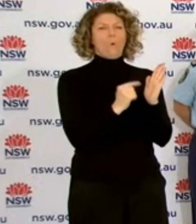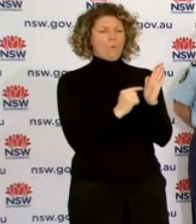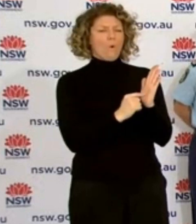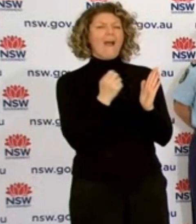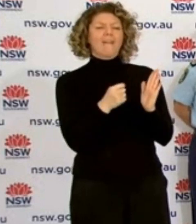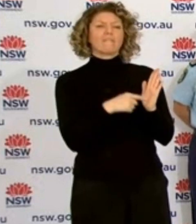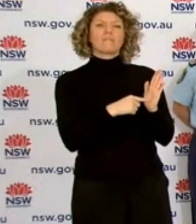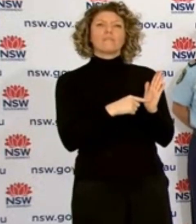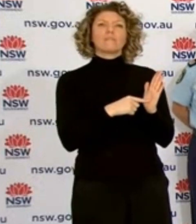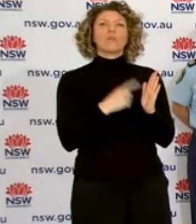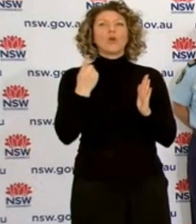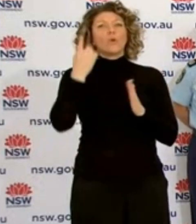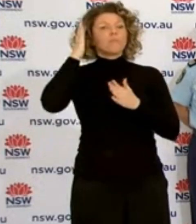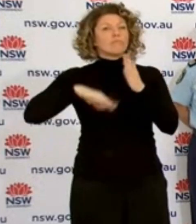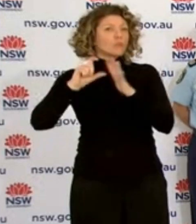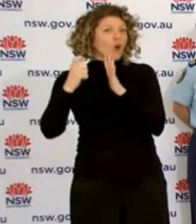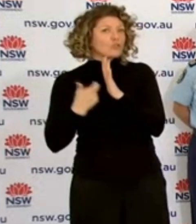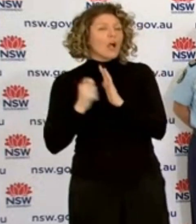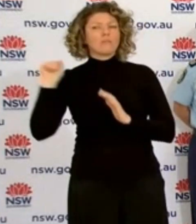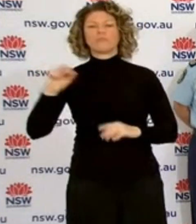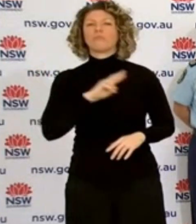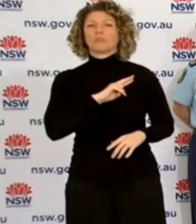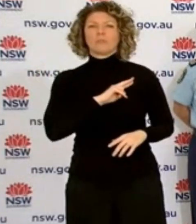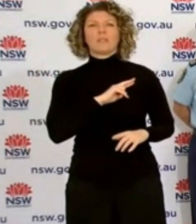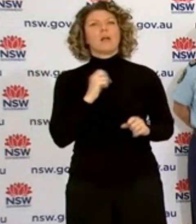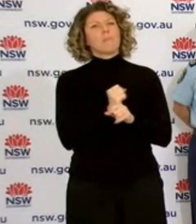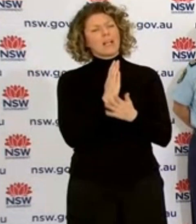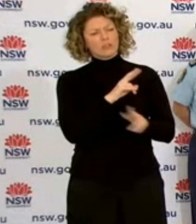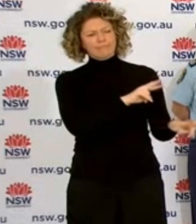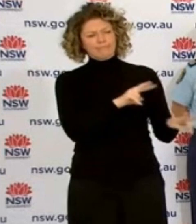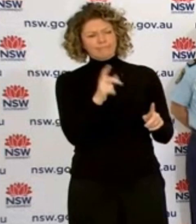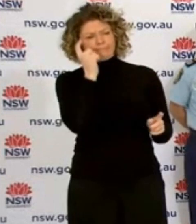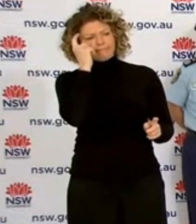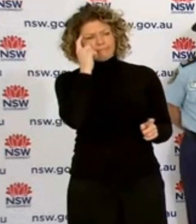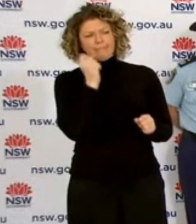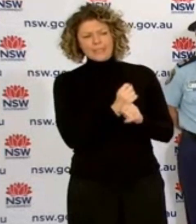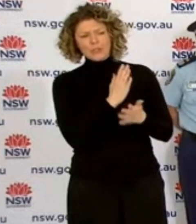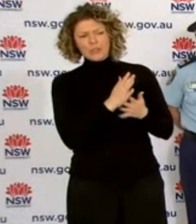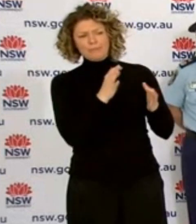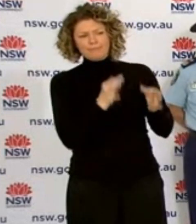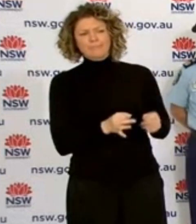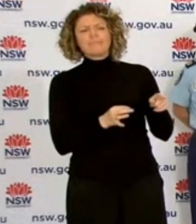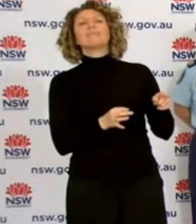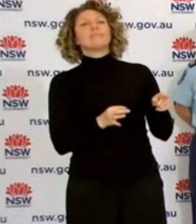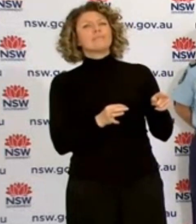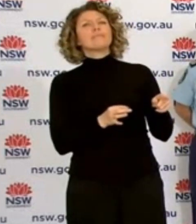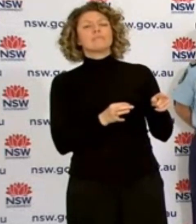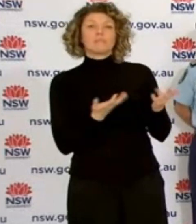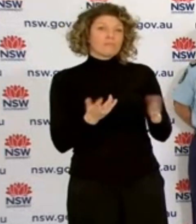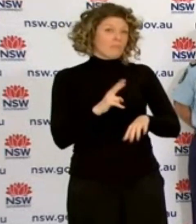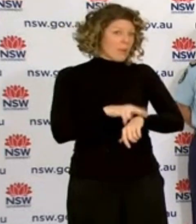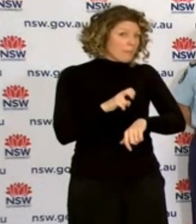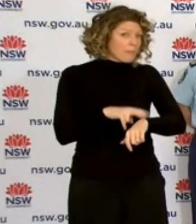health clinicians have been applying good common sense and judgment. And can I just acknowledge the fact that the